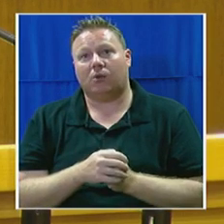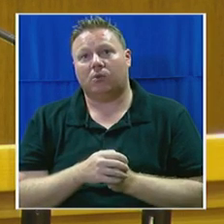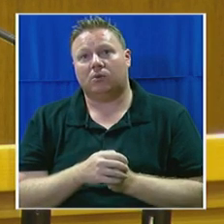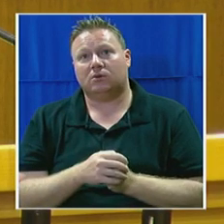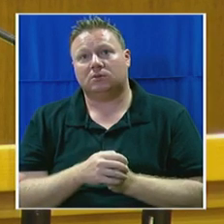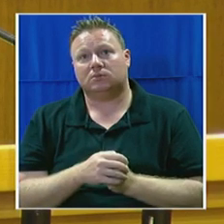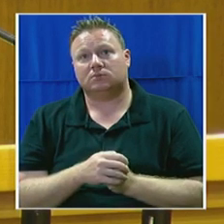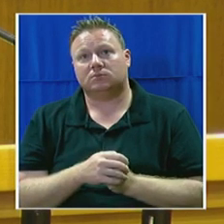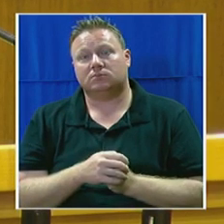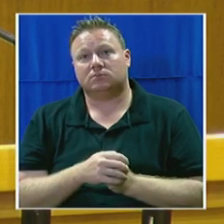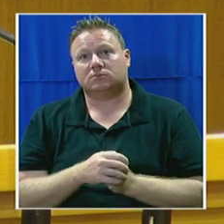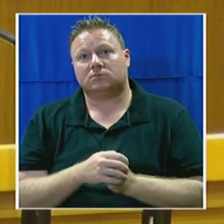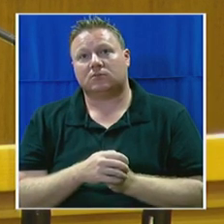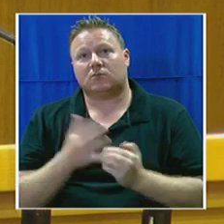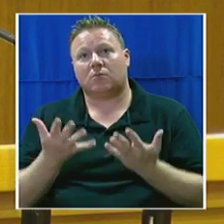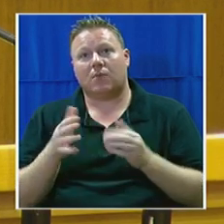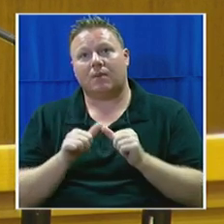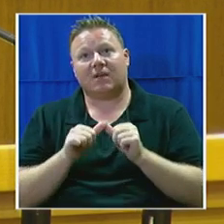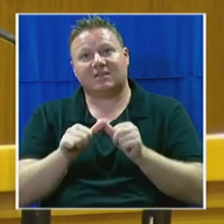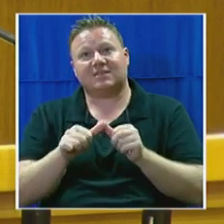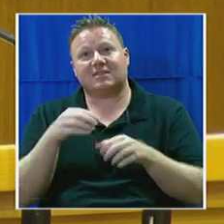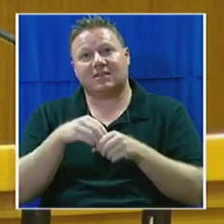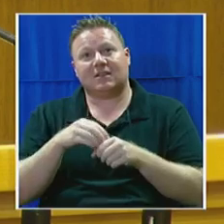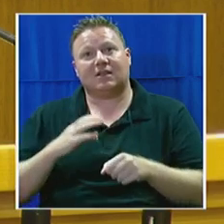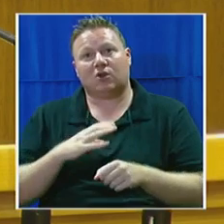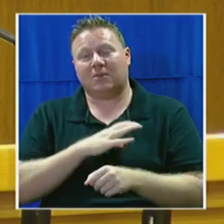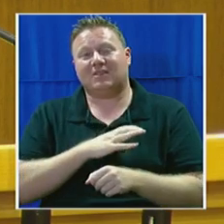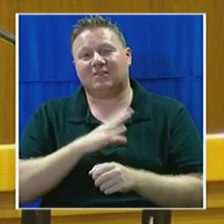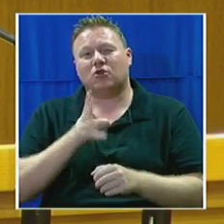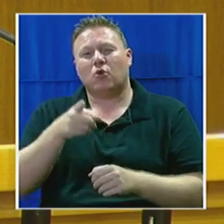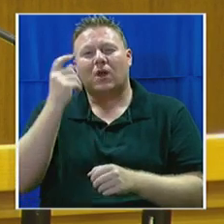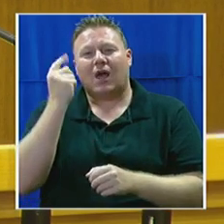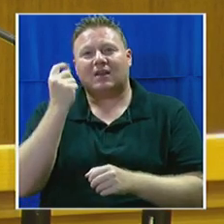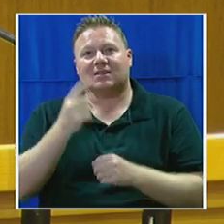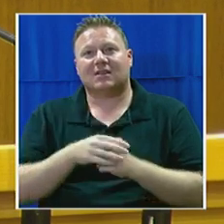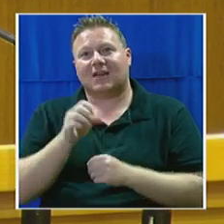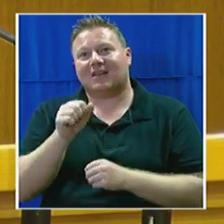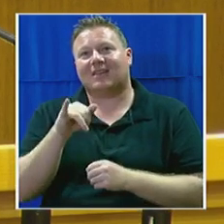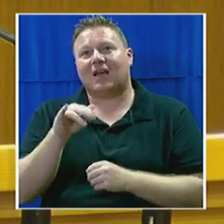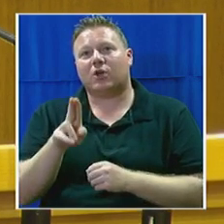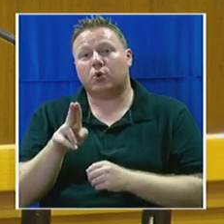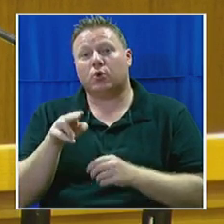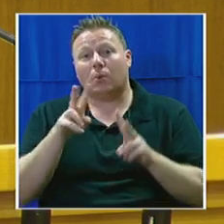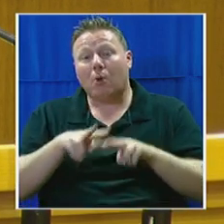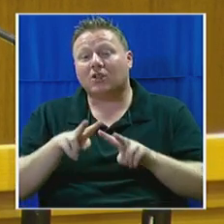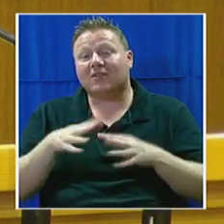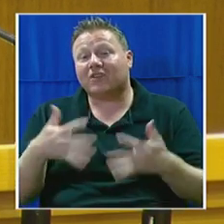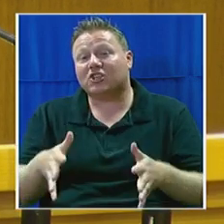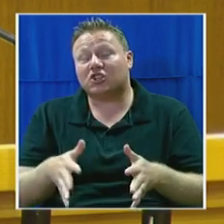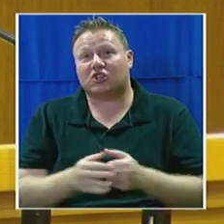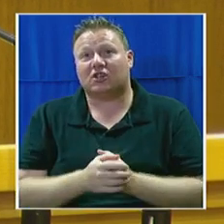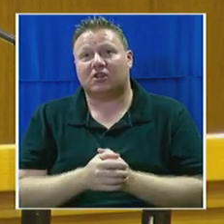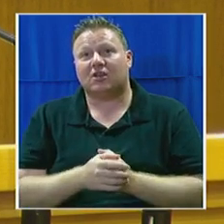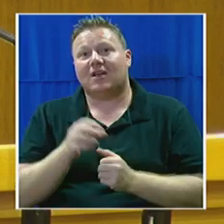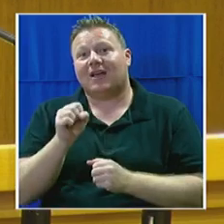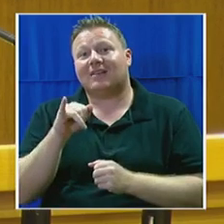maybe that if you were consistent in your committees, you would be understanding now that the SIU is being monitored. And the